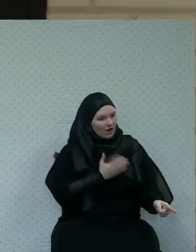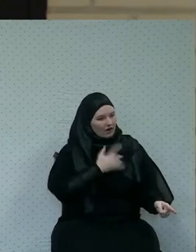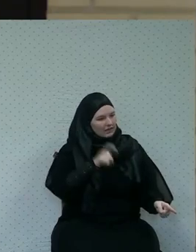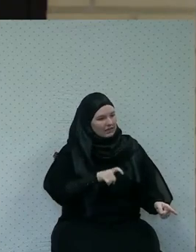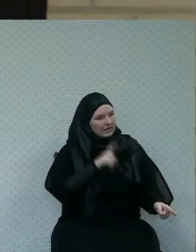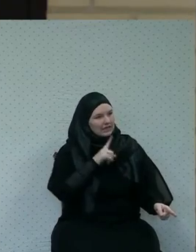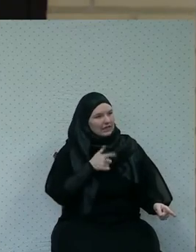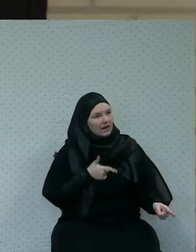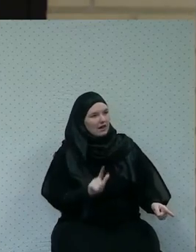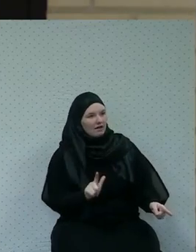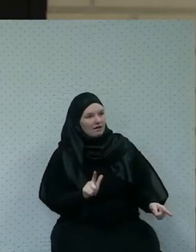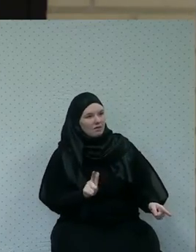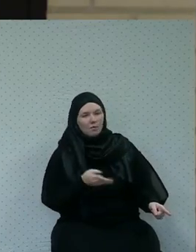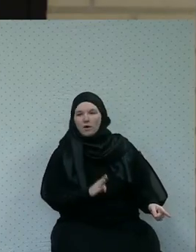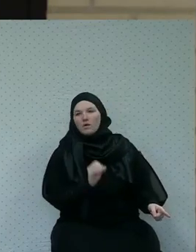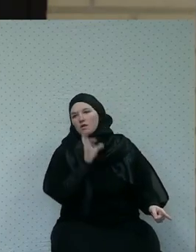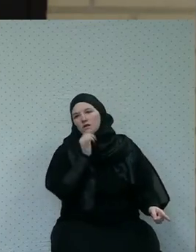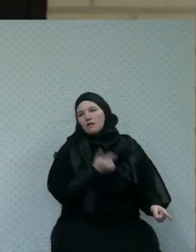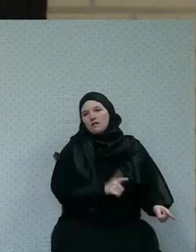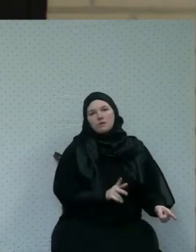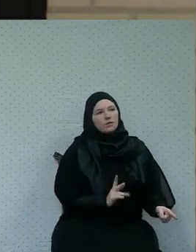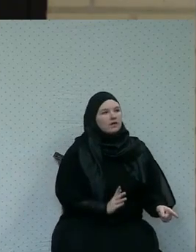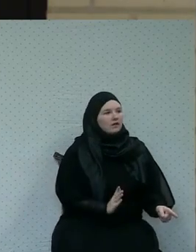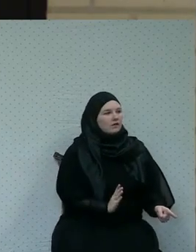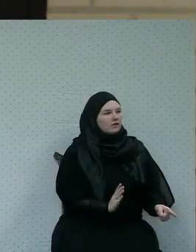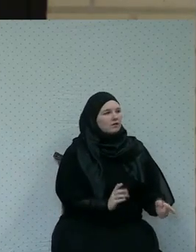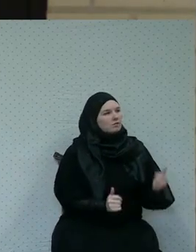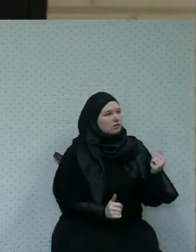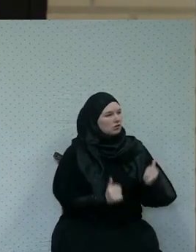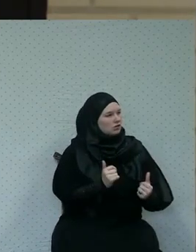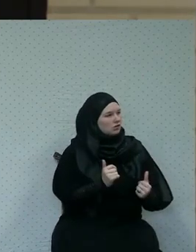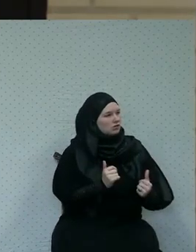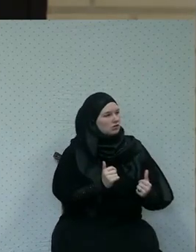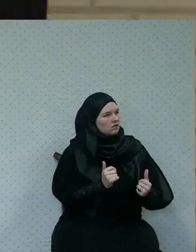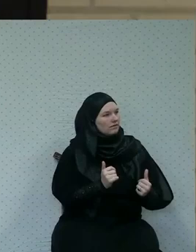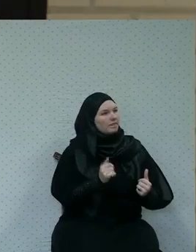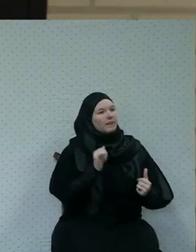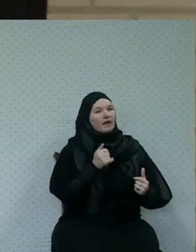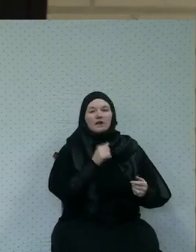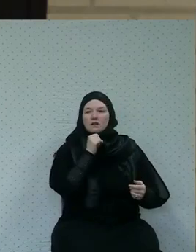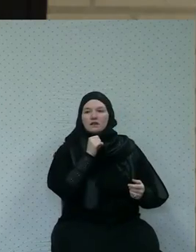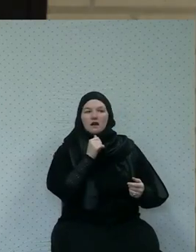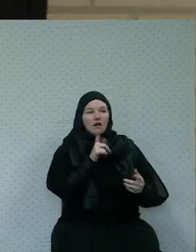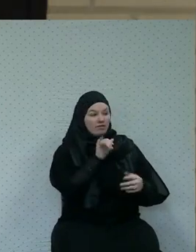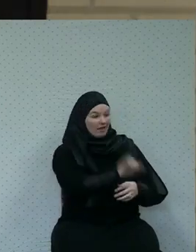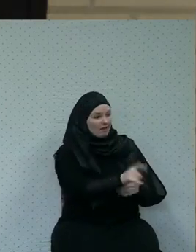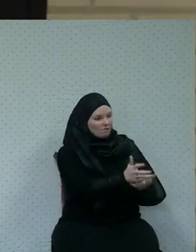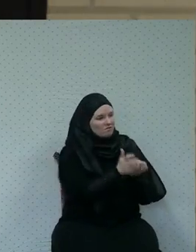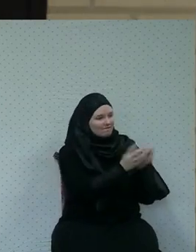a halal way or in a haram way? Are we putting it on the top of a